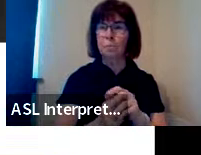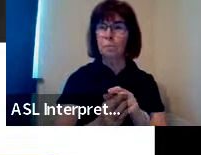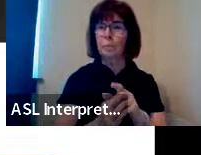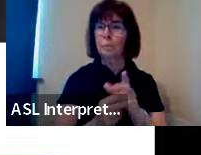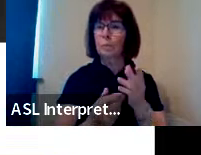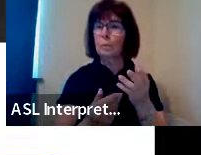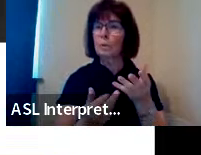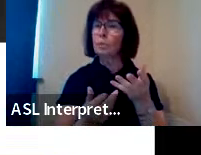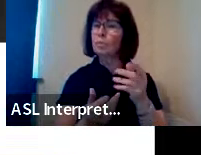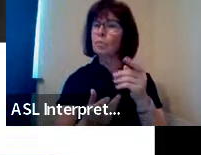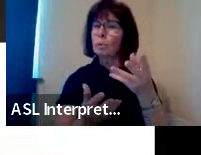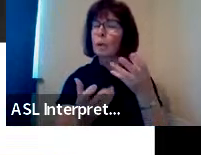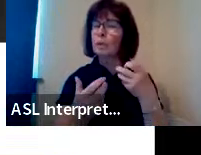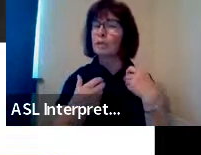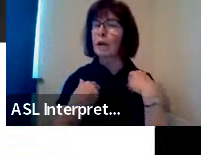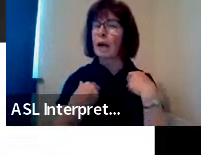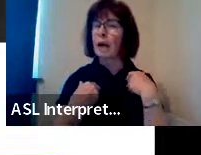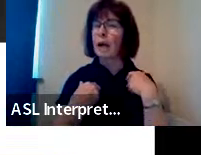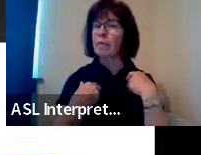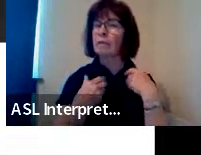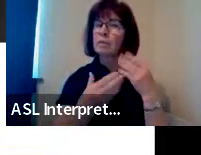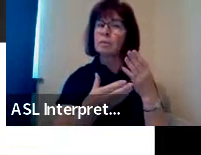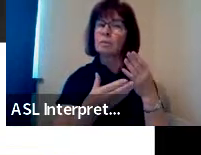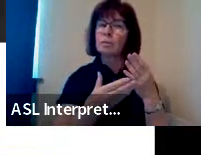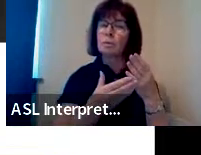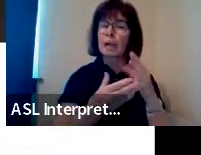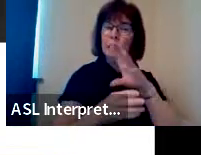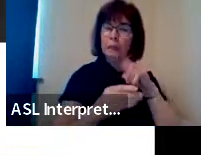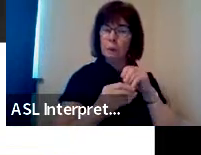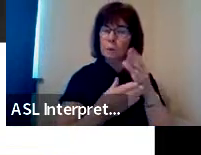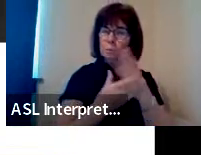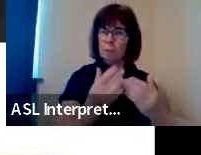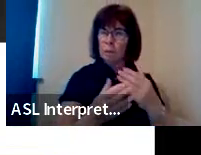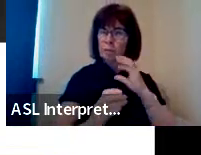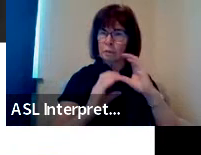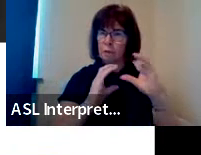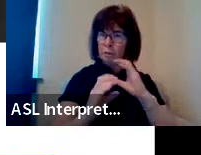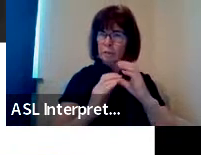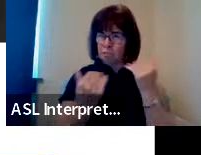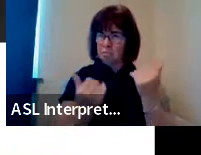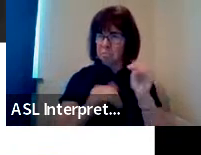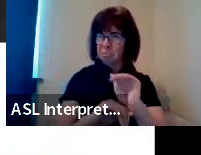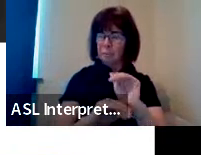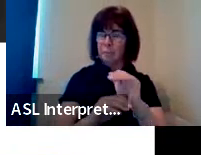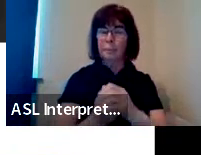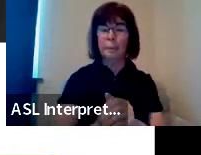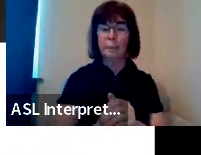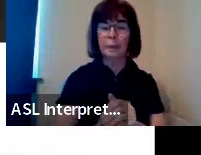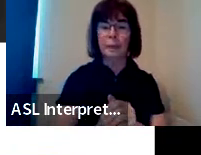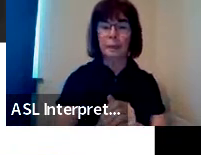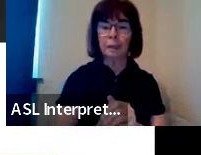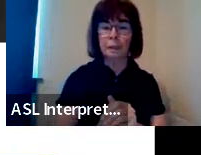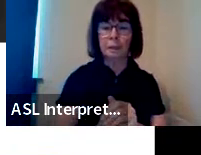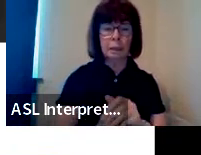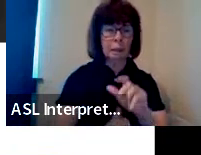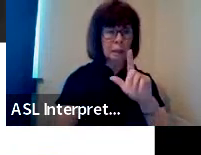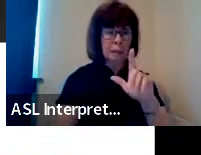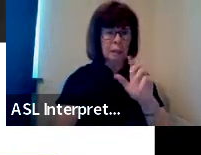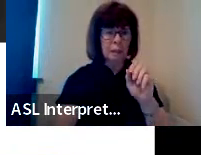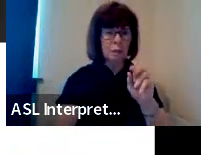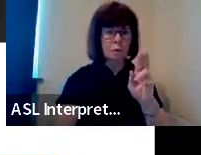addressed as part of our conversation this evening. And so, Lauren, are there